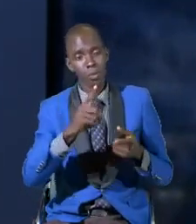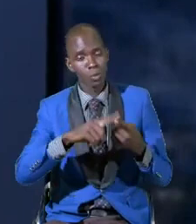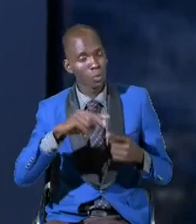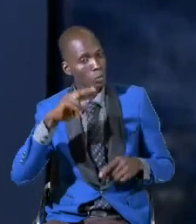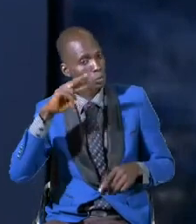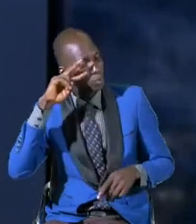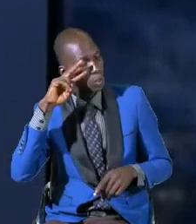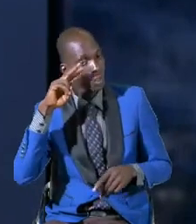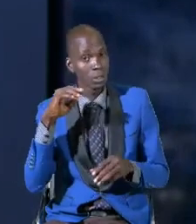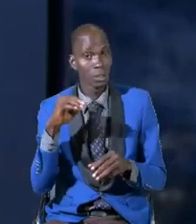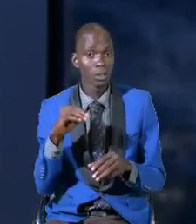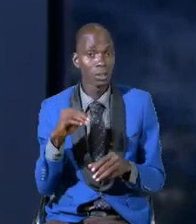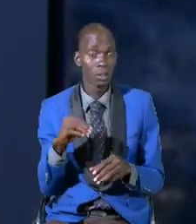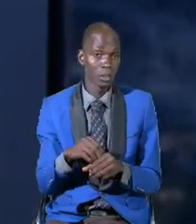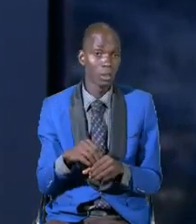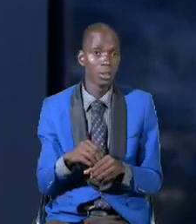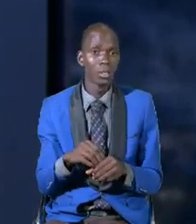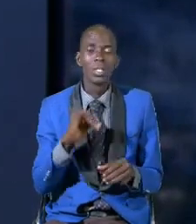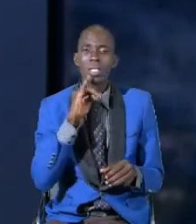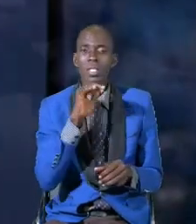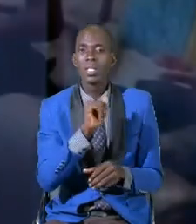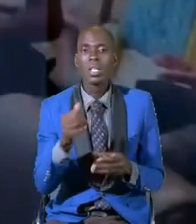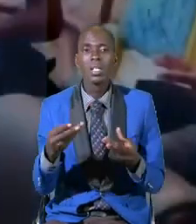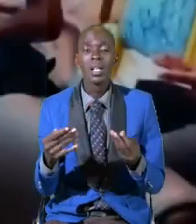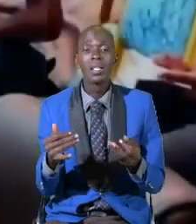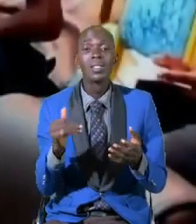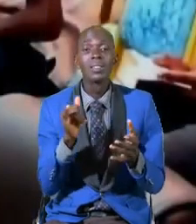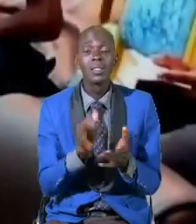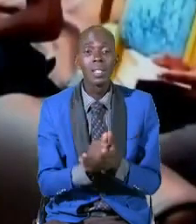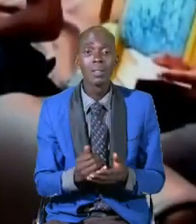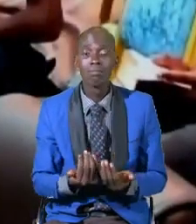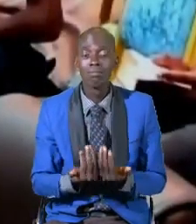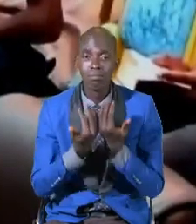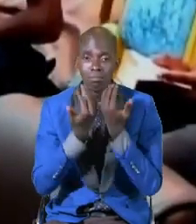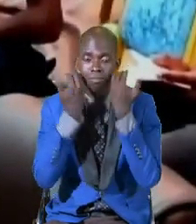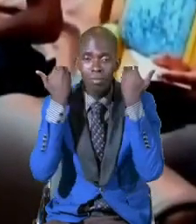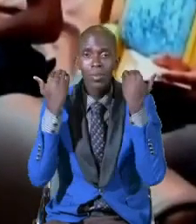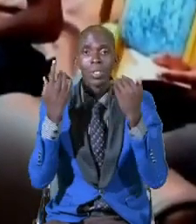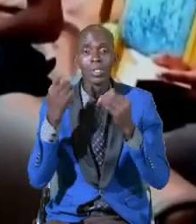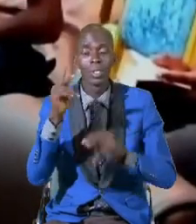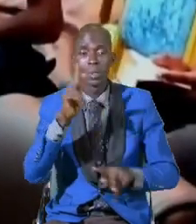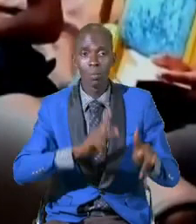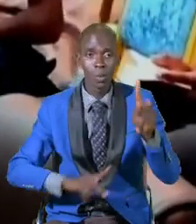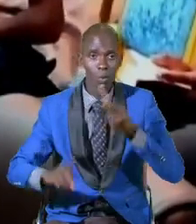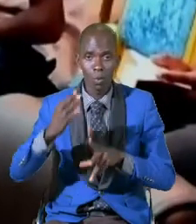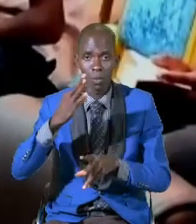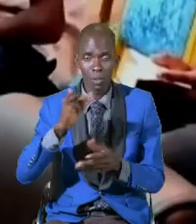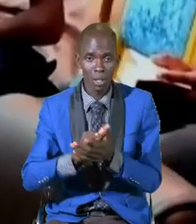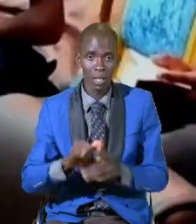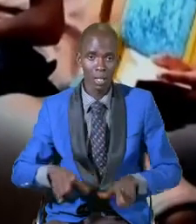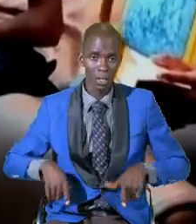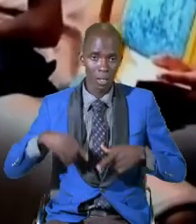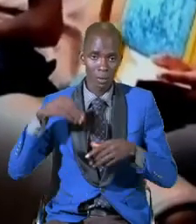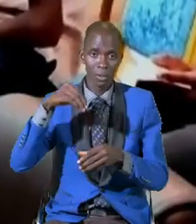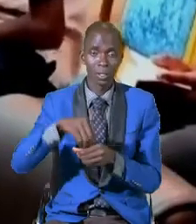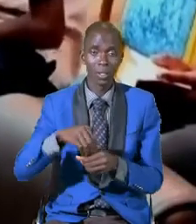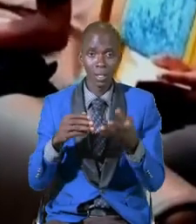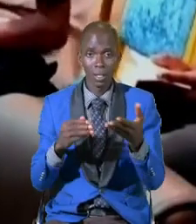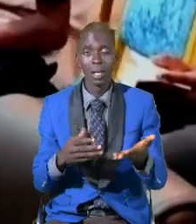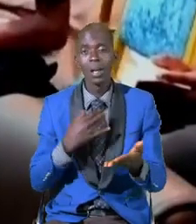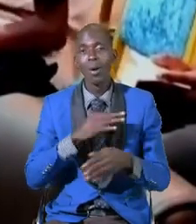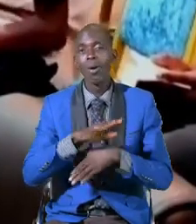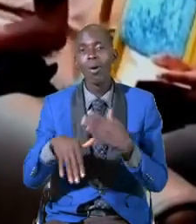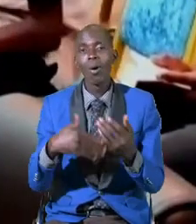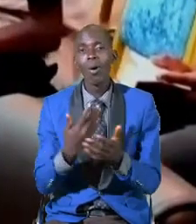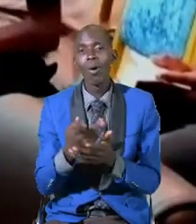it, it's a land that eateth up the inhabitants of the land. And all the people that